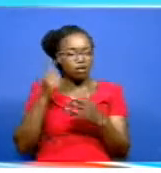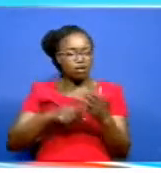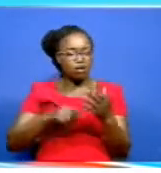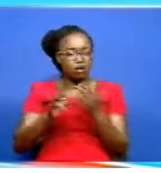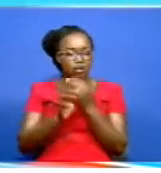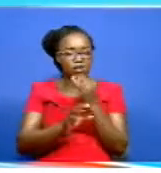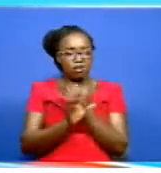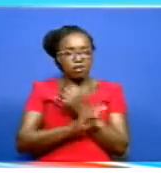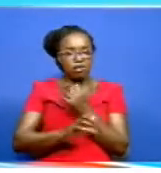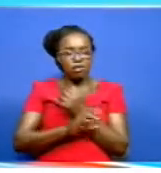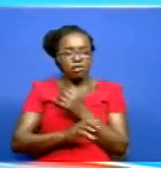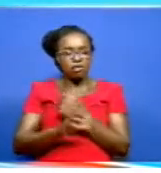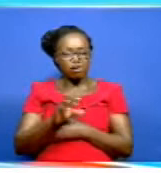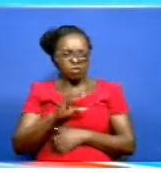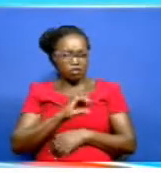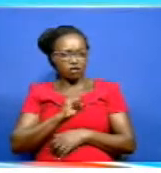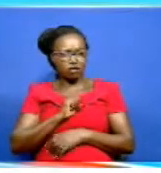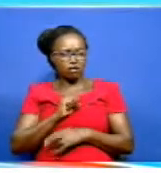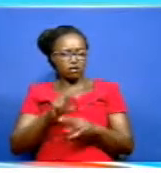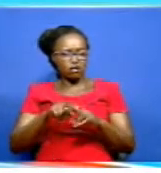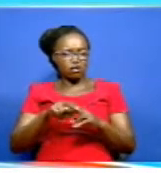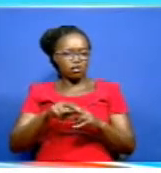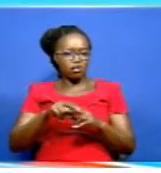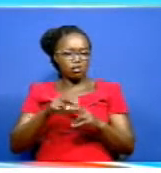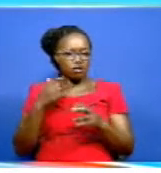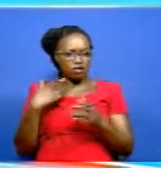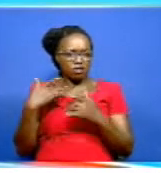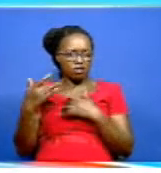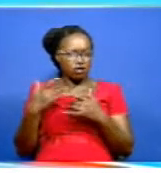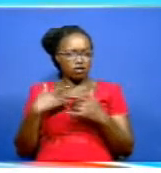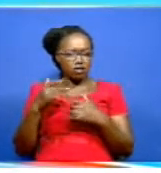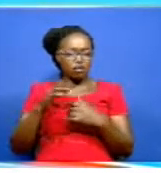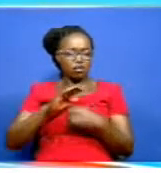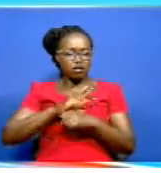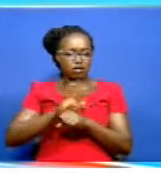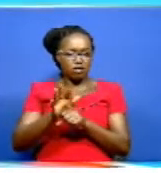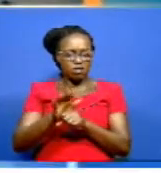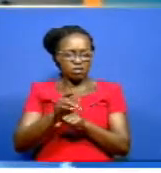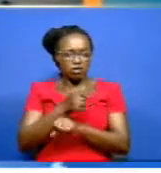their reservations on the COVID-19 vaccine, and especially the AstraZeneca one.